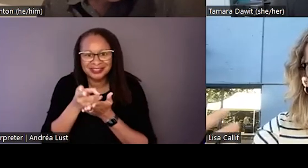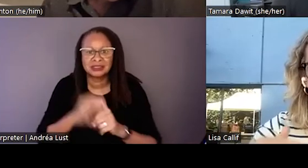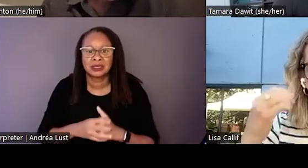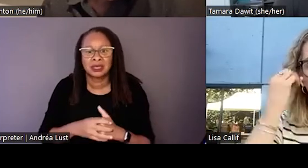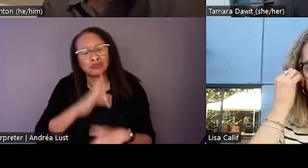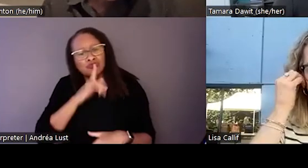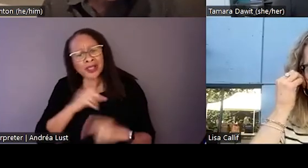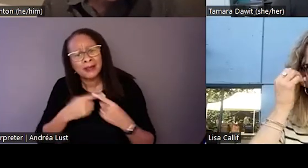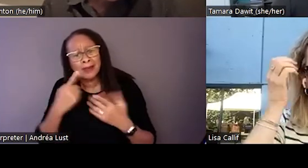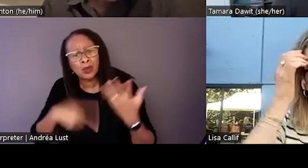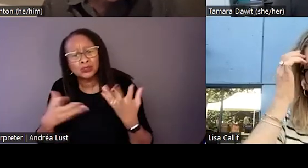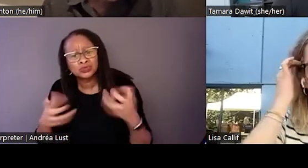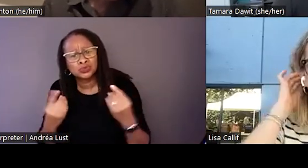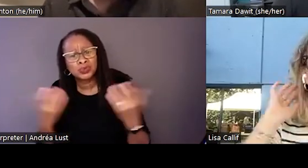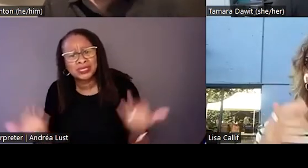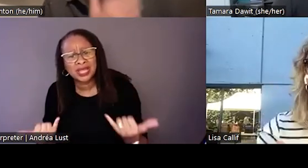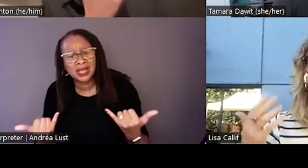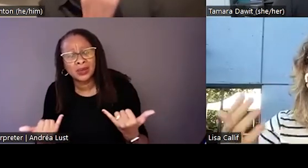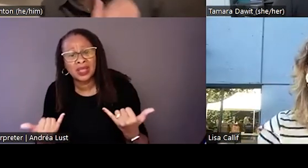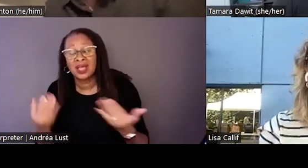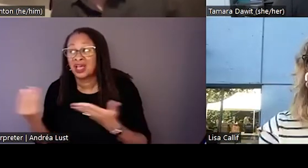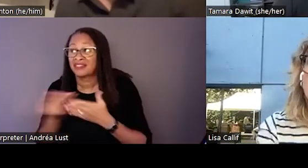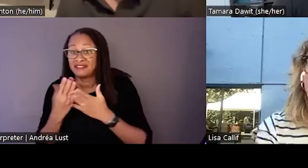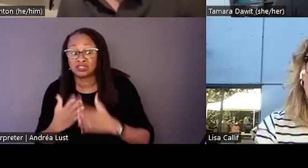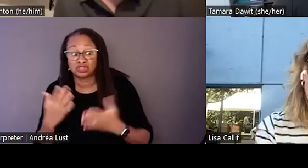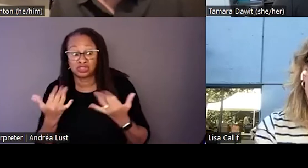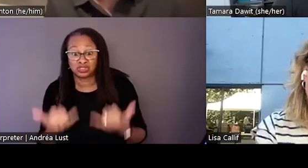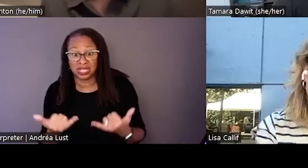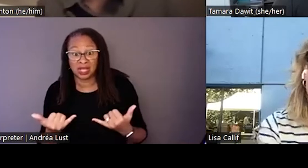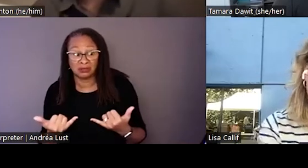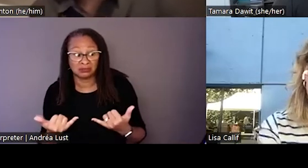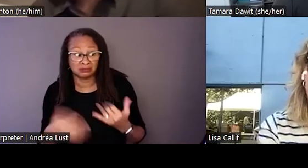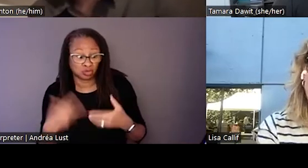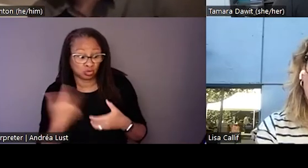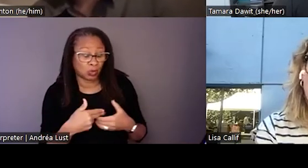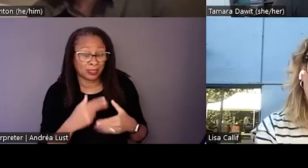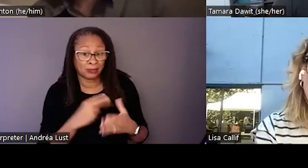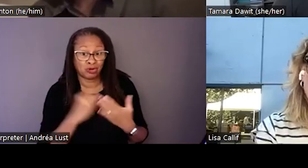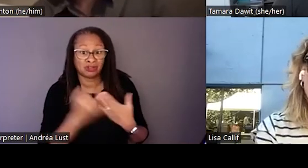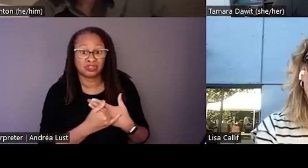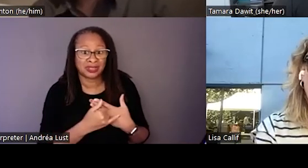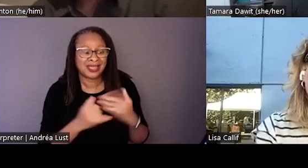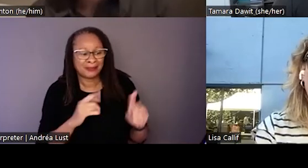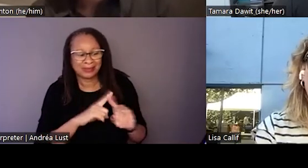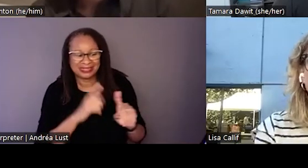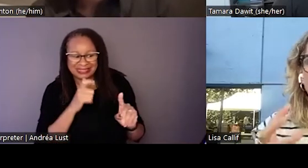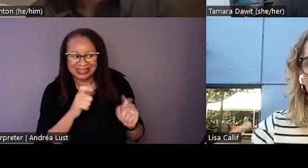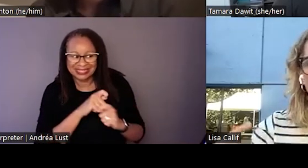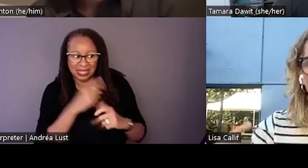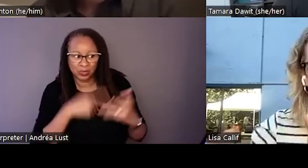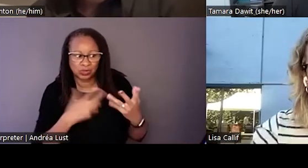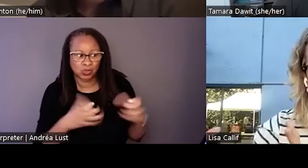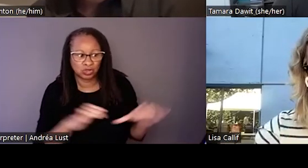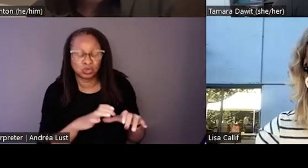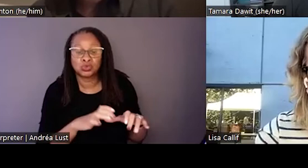doing now. Now this funder's on board. So now it's not going to be exactly what you may not be exactly what you wanted to do at the beginning, but are